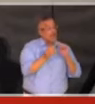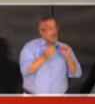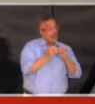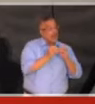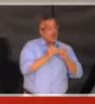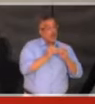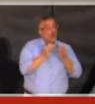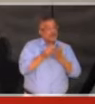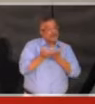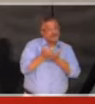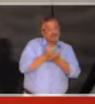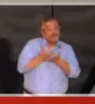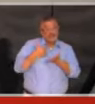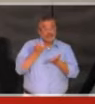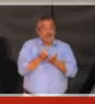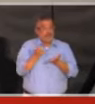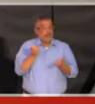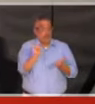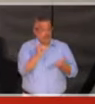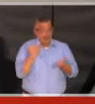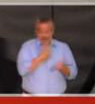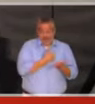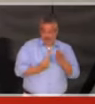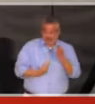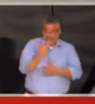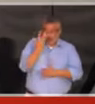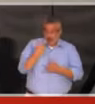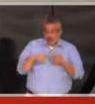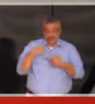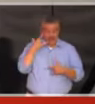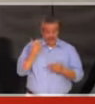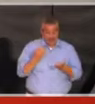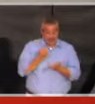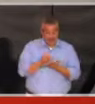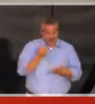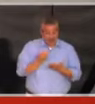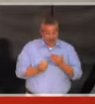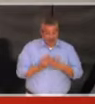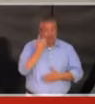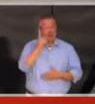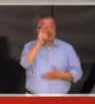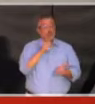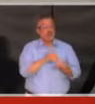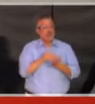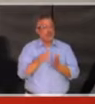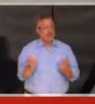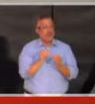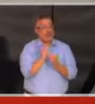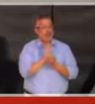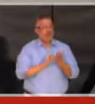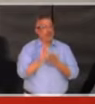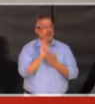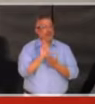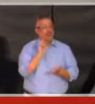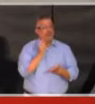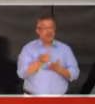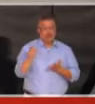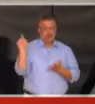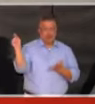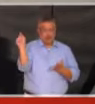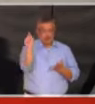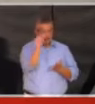know what else? For our economy. In order for us to thrive like we are doing today, we need 1 million more college graduates. You and